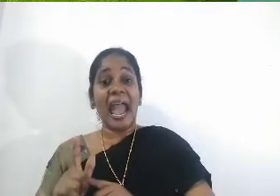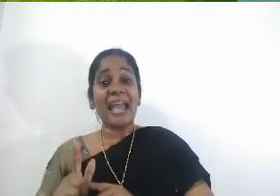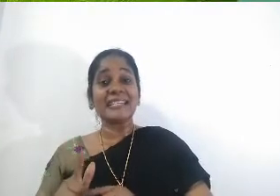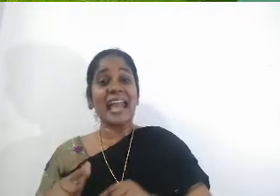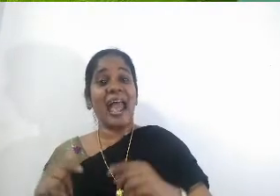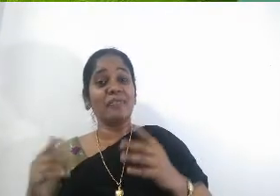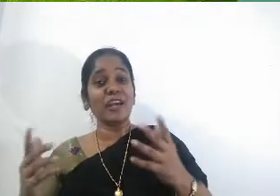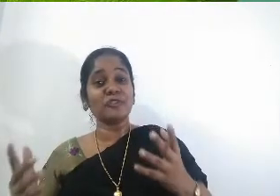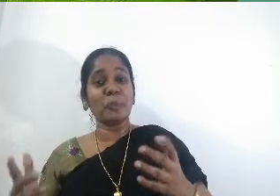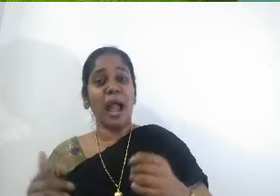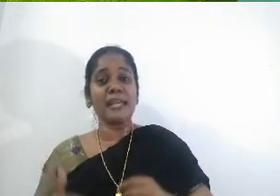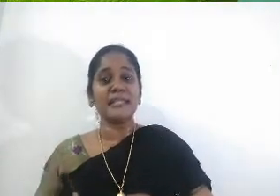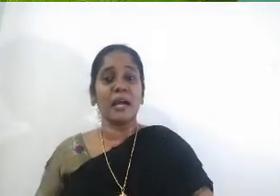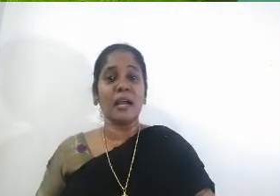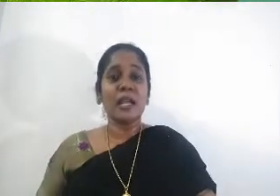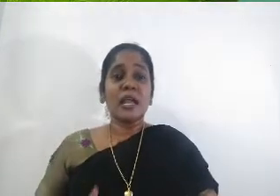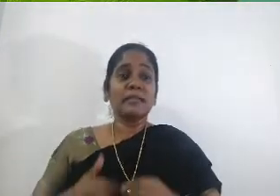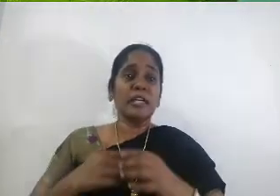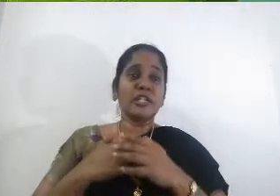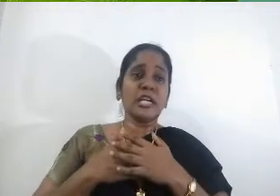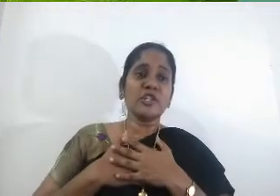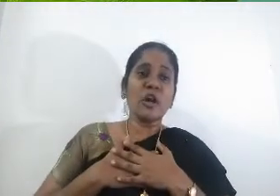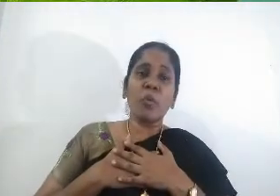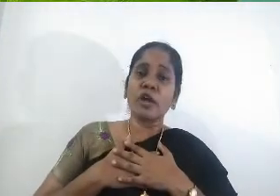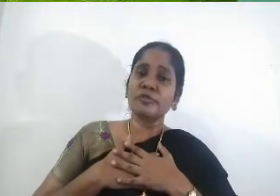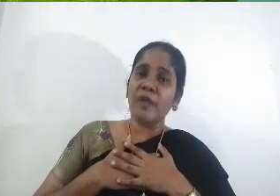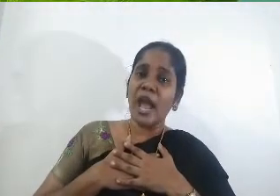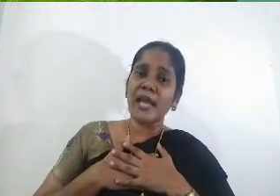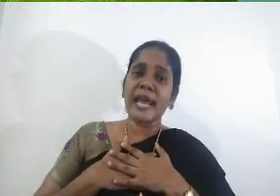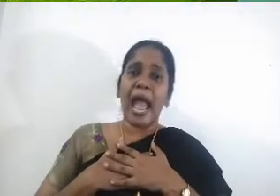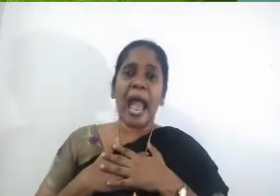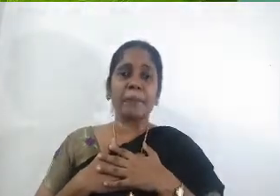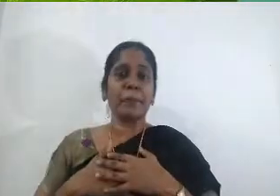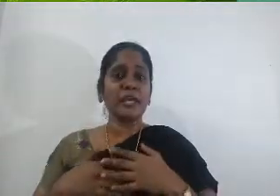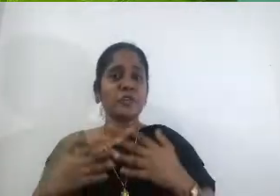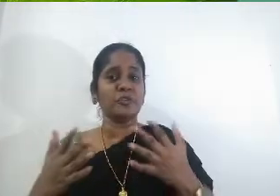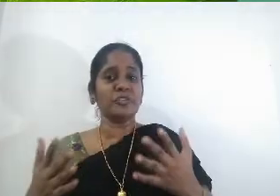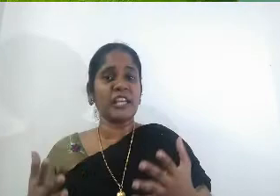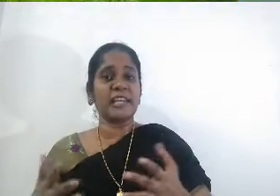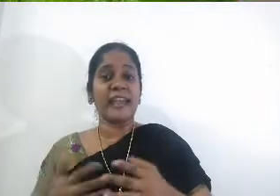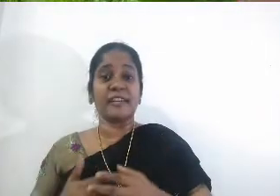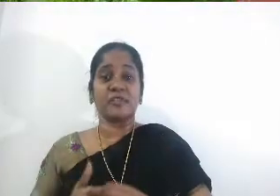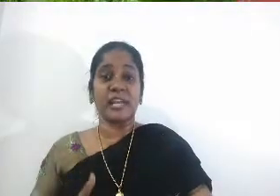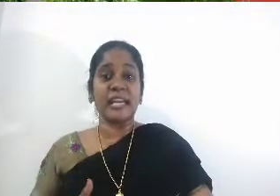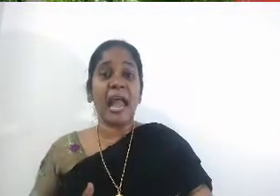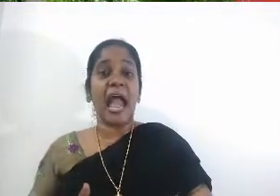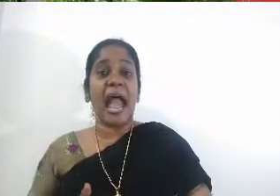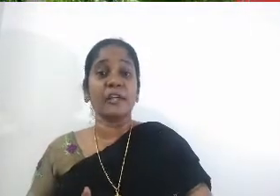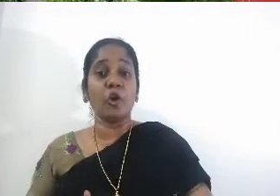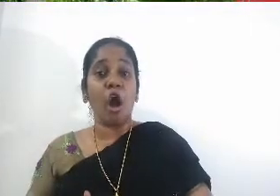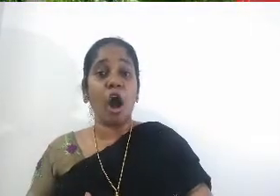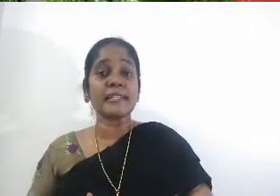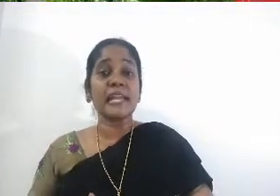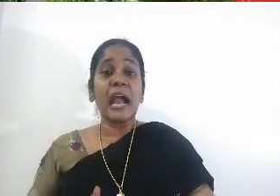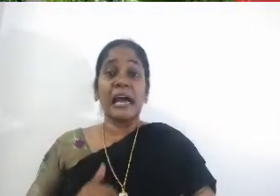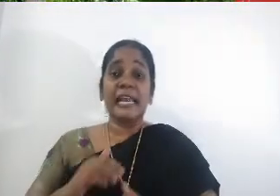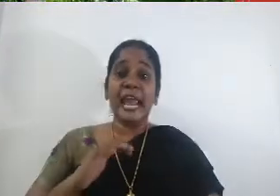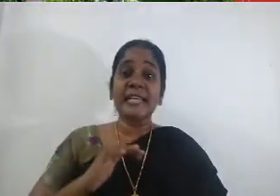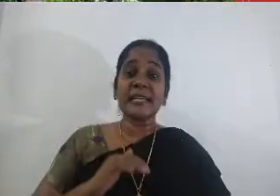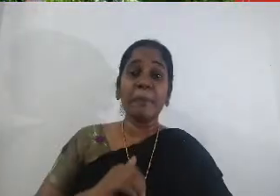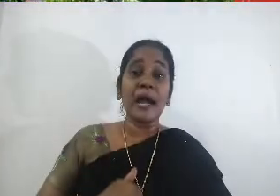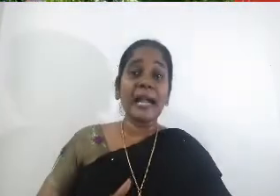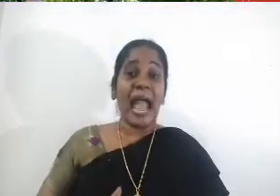an ant, and the spider. The teacher was very happy to see that Rina had got